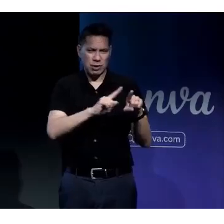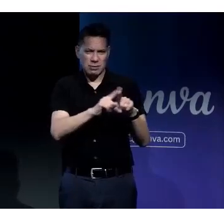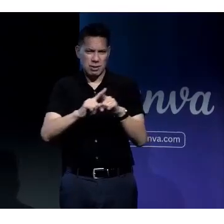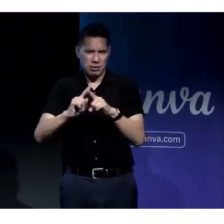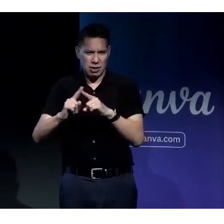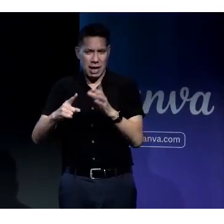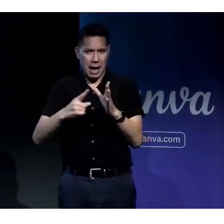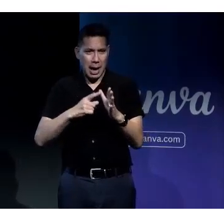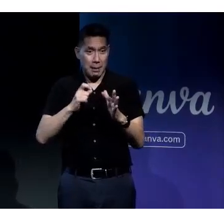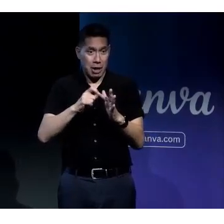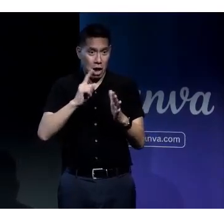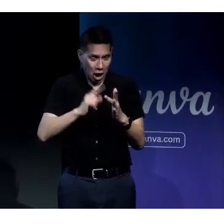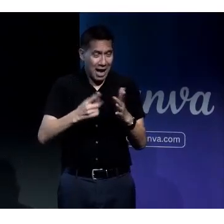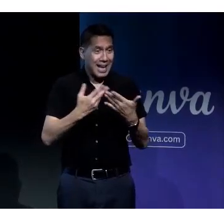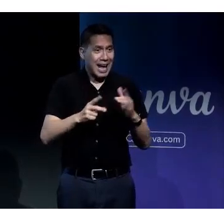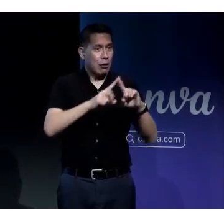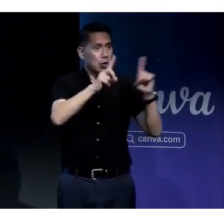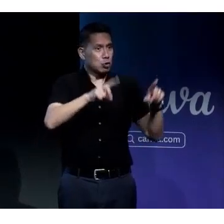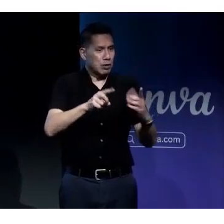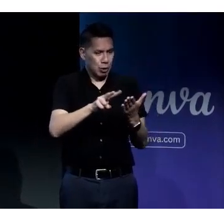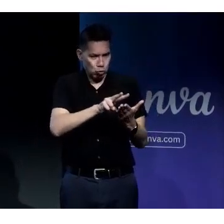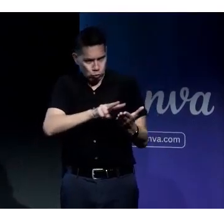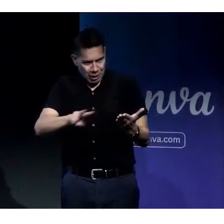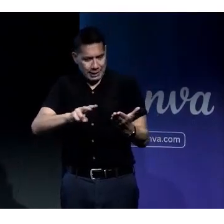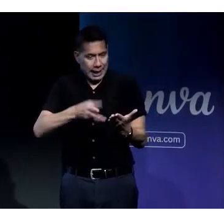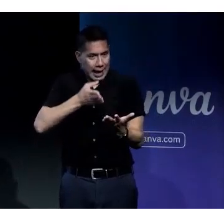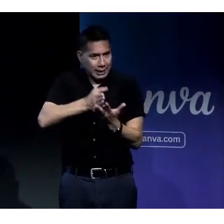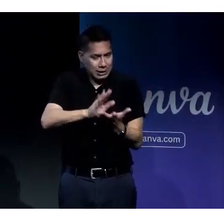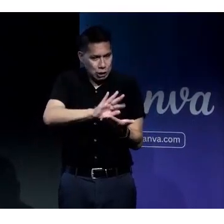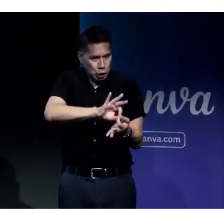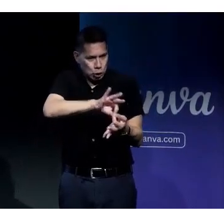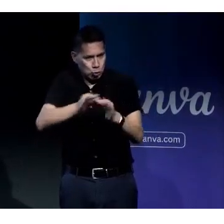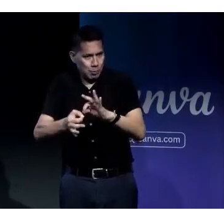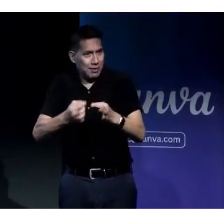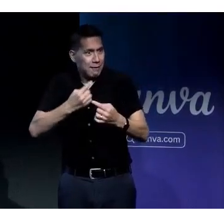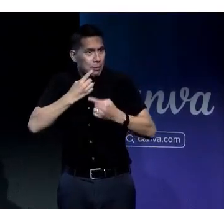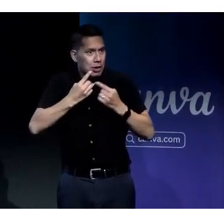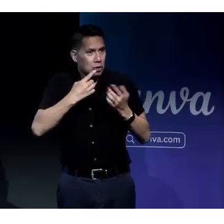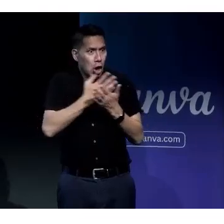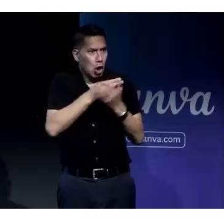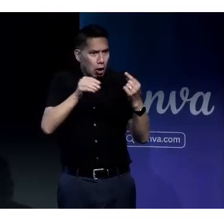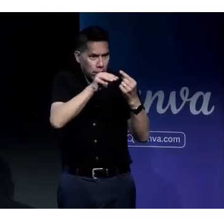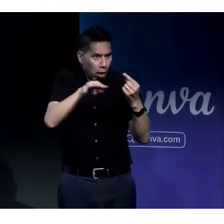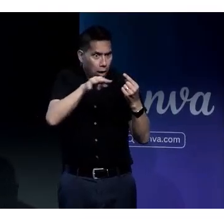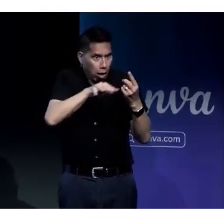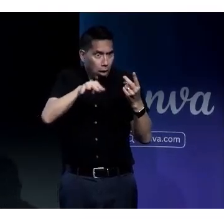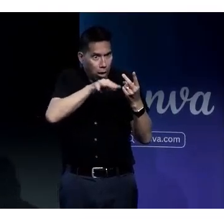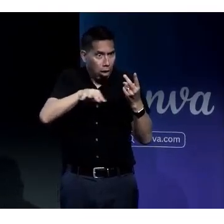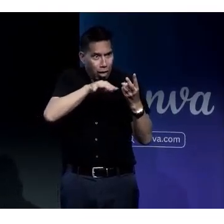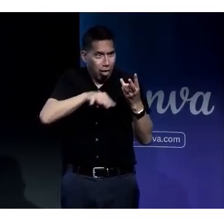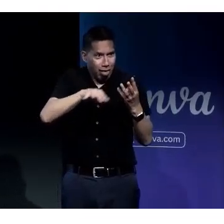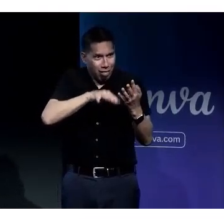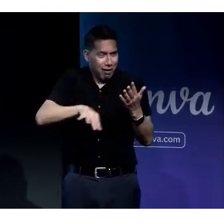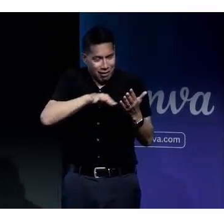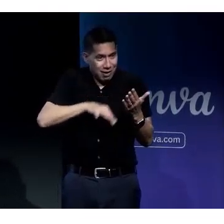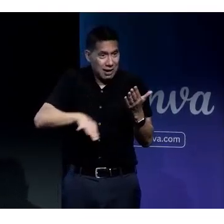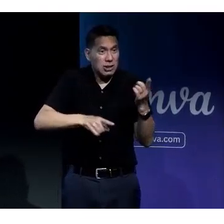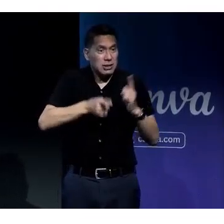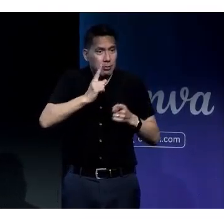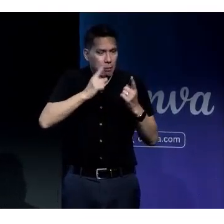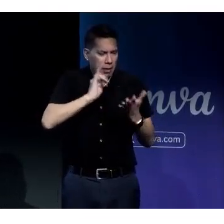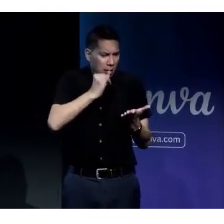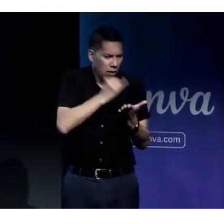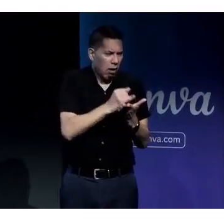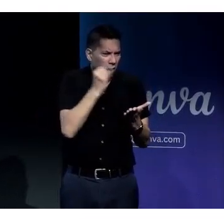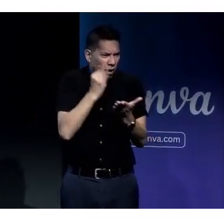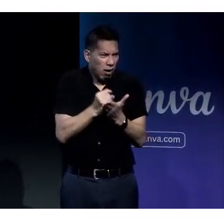and then there's the way that screen readers access and interpret that information. That's a lot of layers that can introduce inconsistencies and bugs.